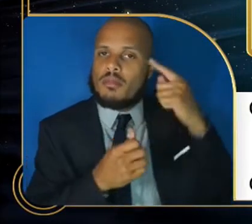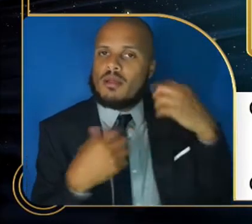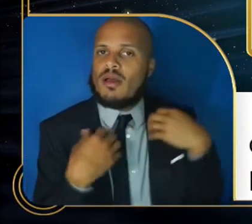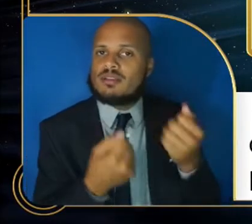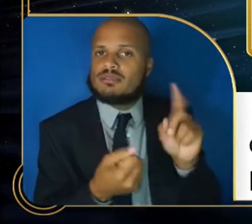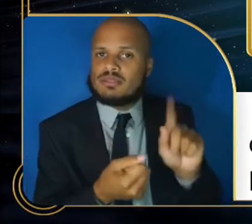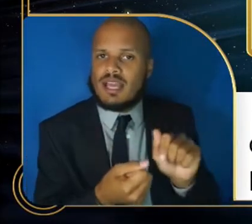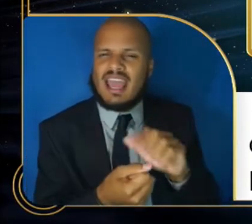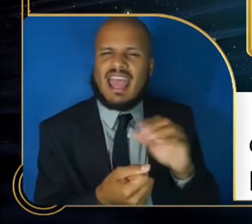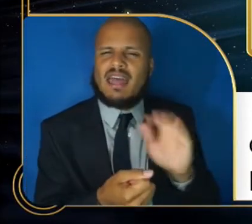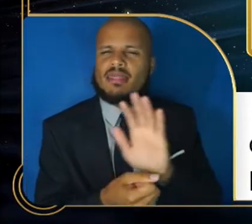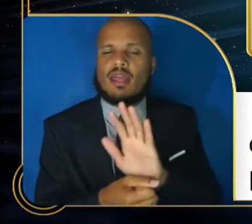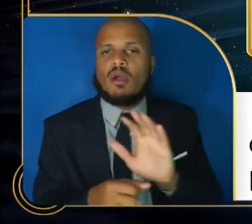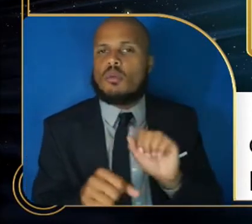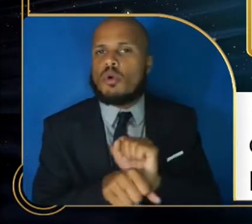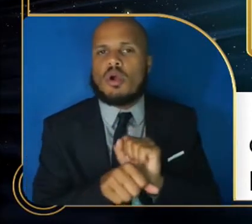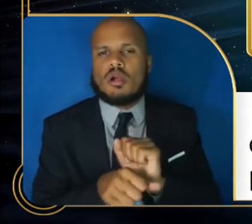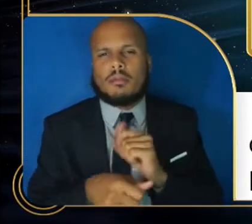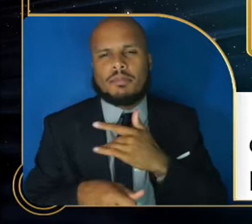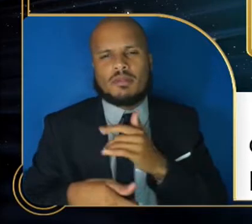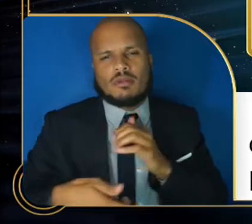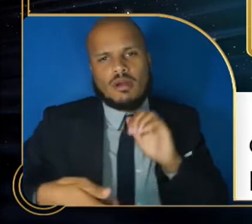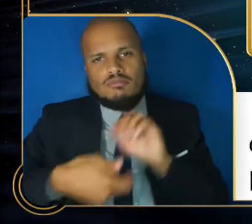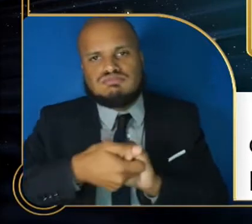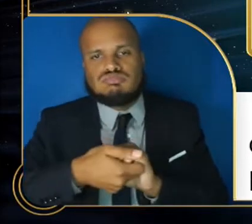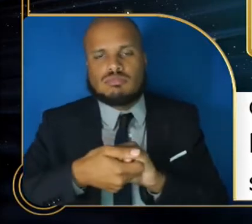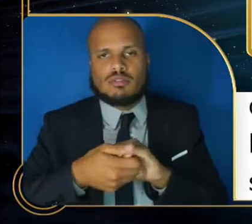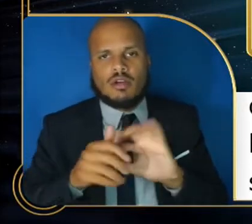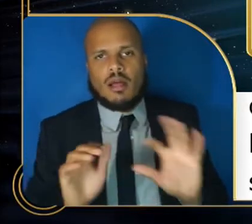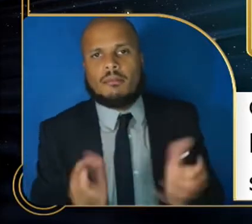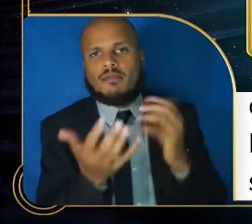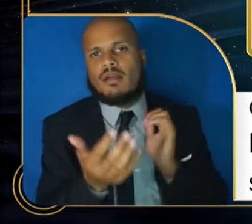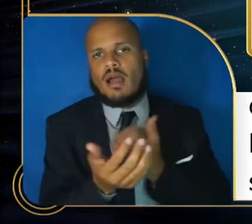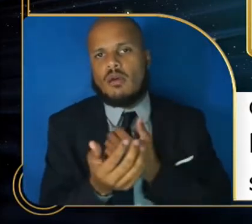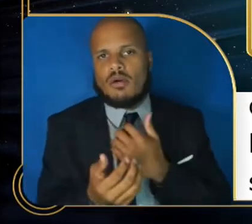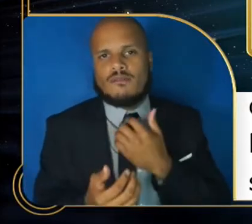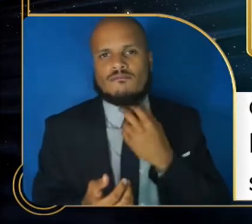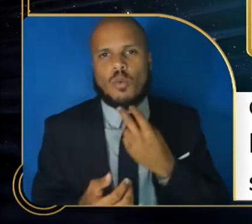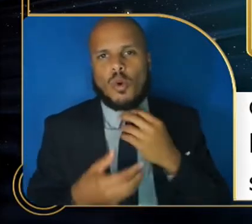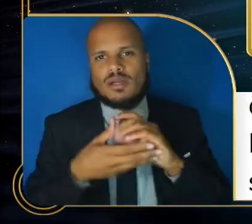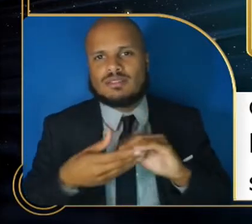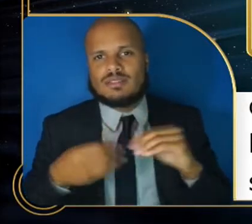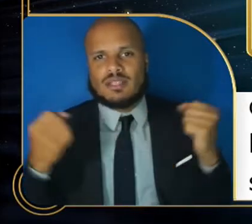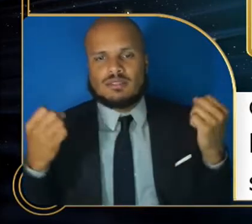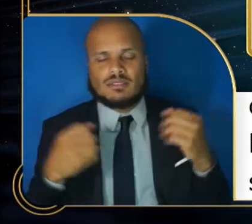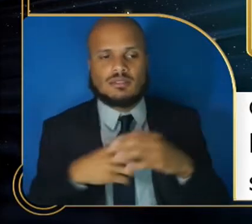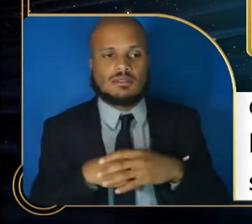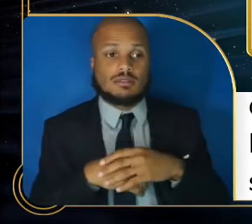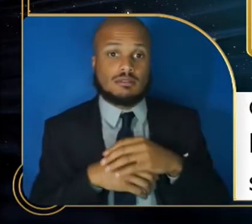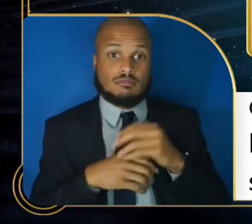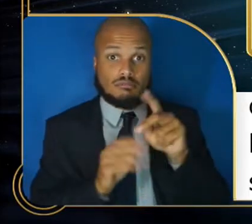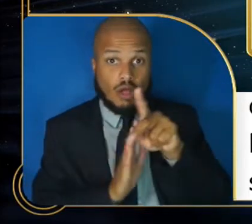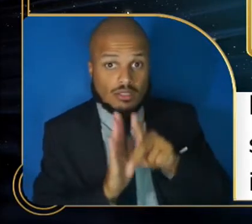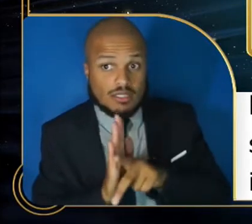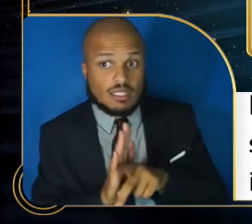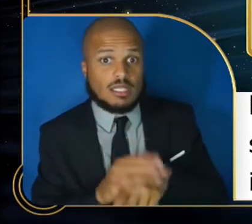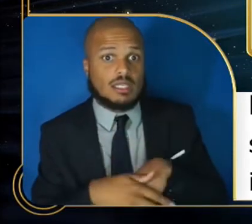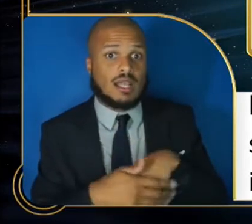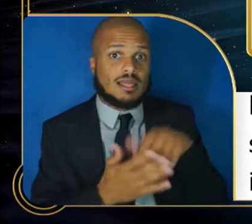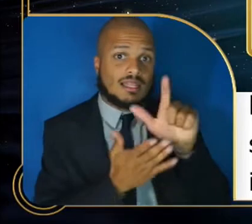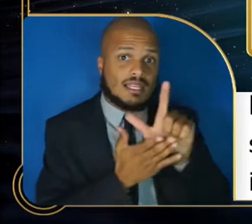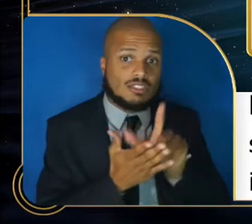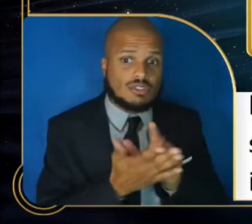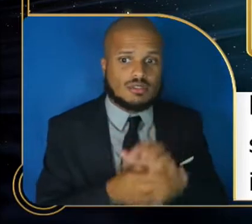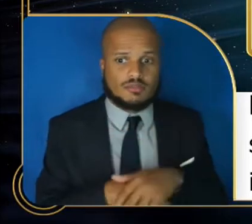in solidarity with us and uplifts our voices in policy, as in addition to just litigation. And